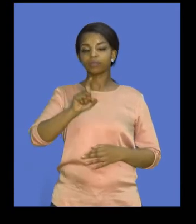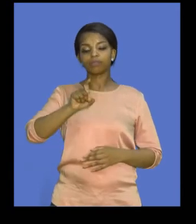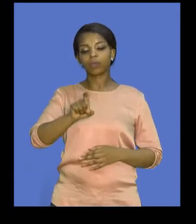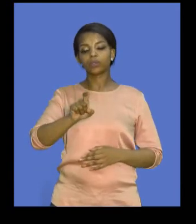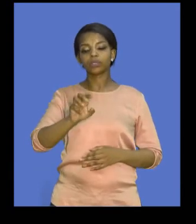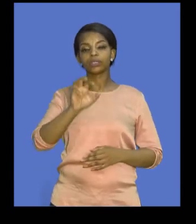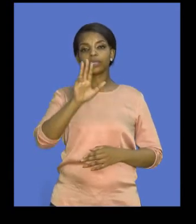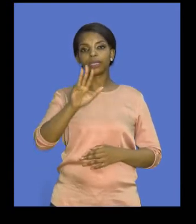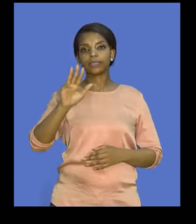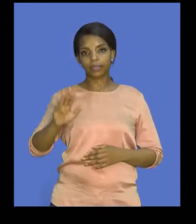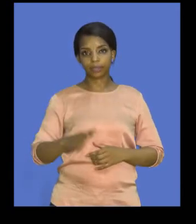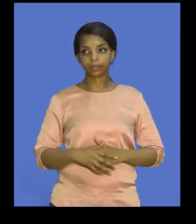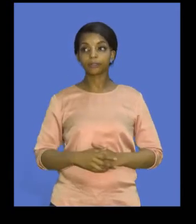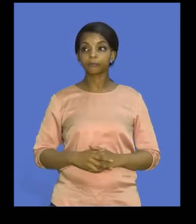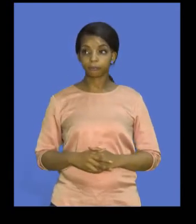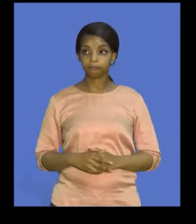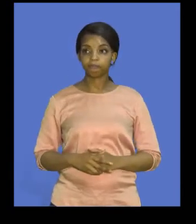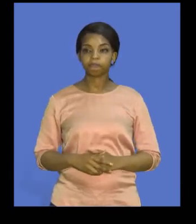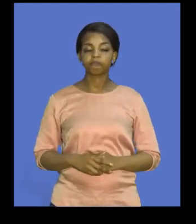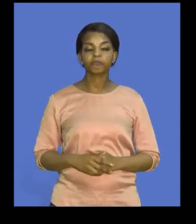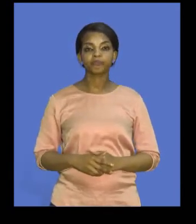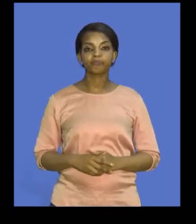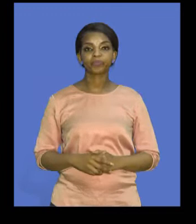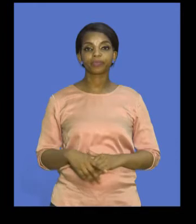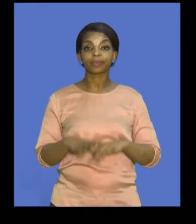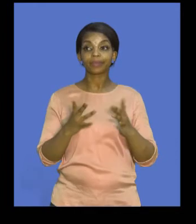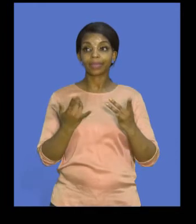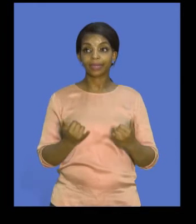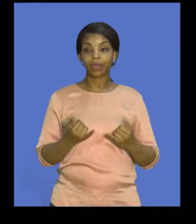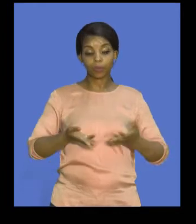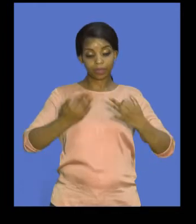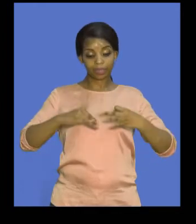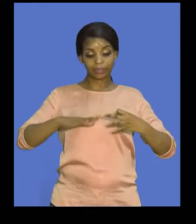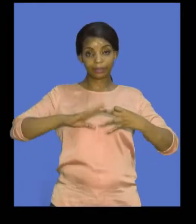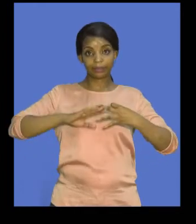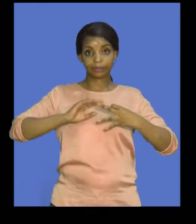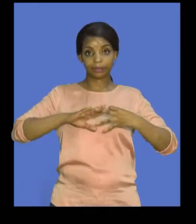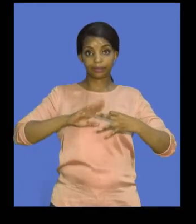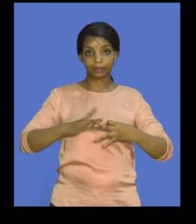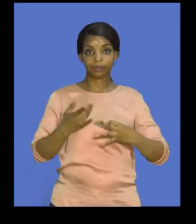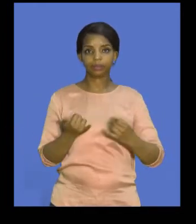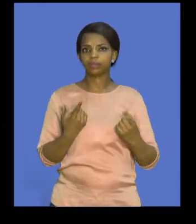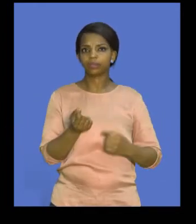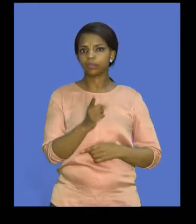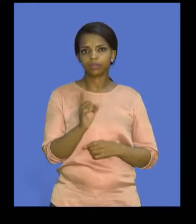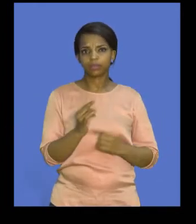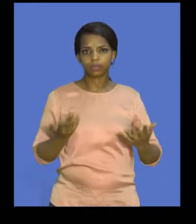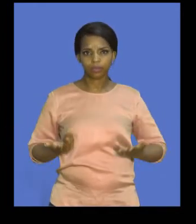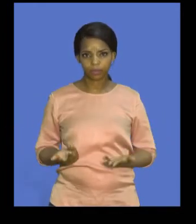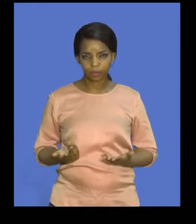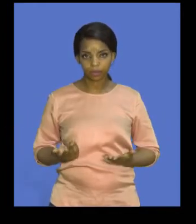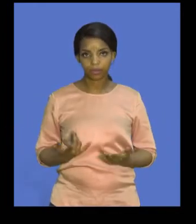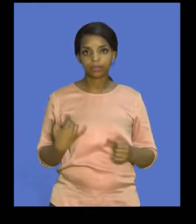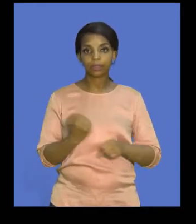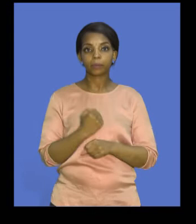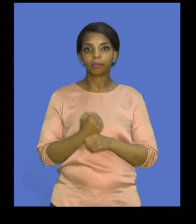19,99 newtons, okay? Now, in the third trial, what are we going to do? We'll make charge Q1 3